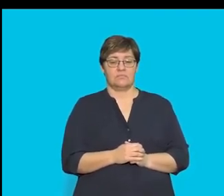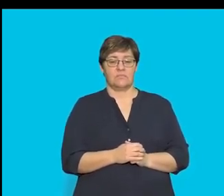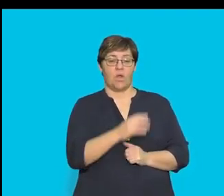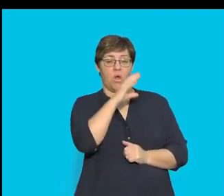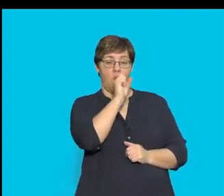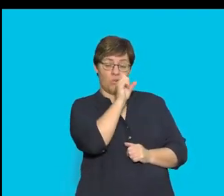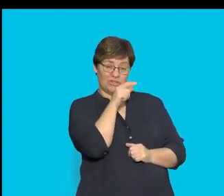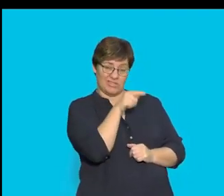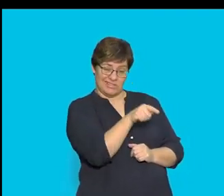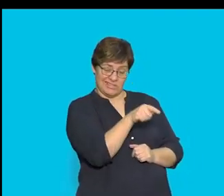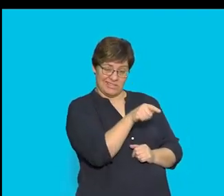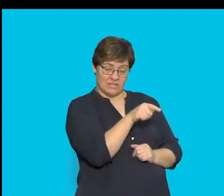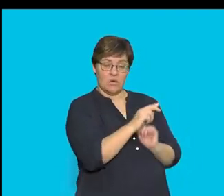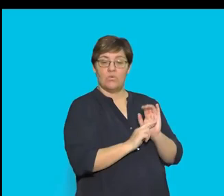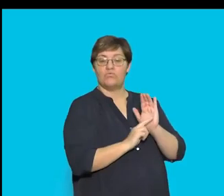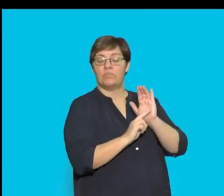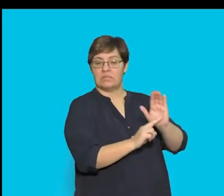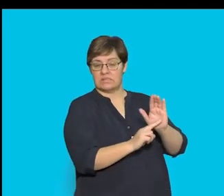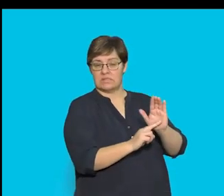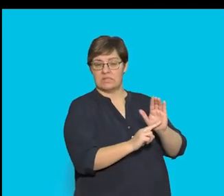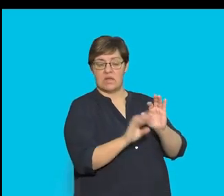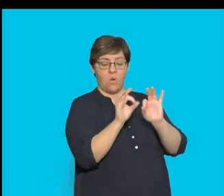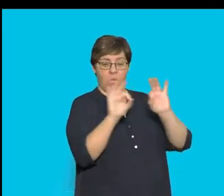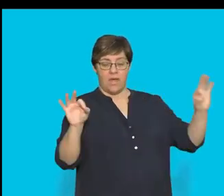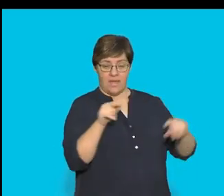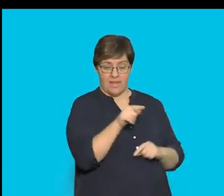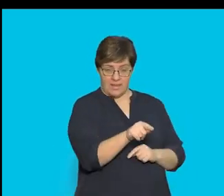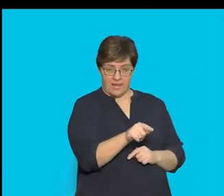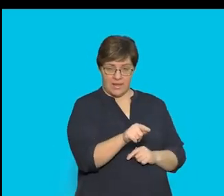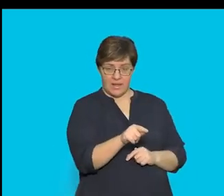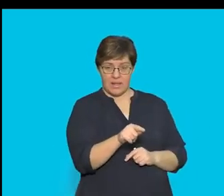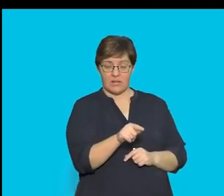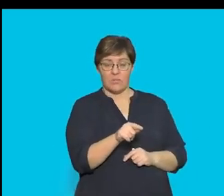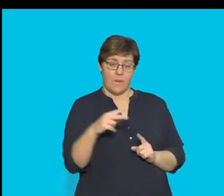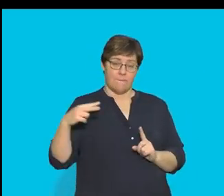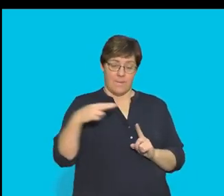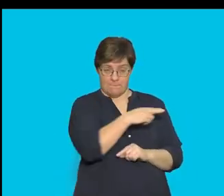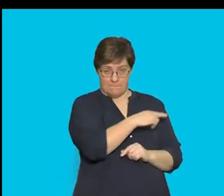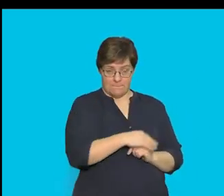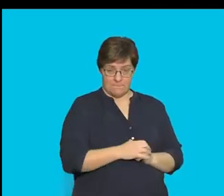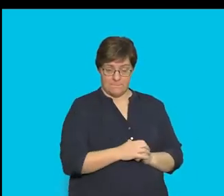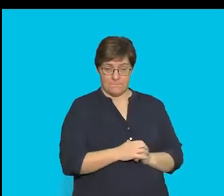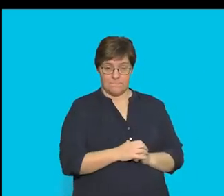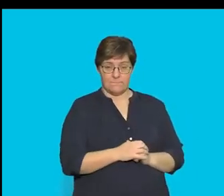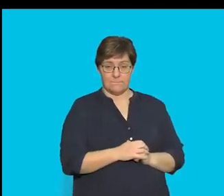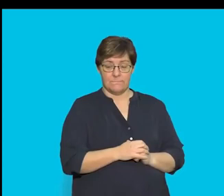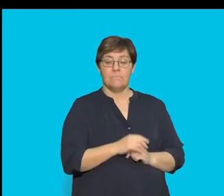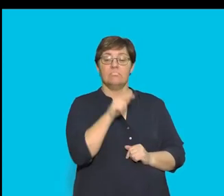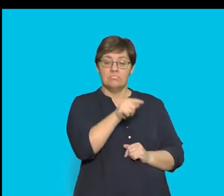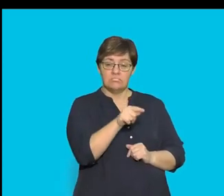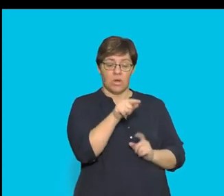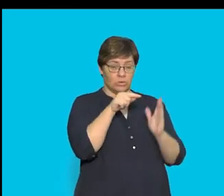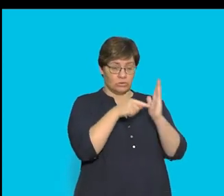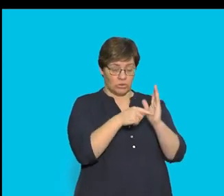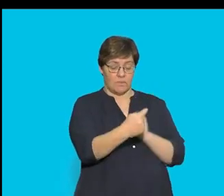there represents a piece of copper wire that we've cut in cross-section. And the dot is telling us that